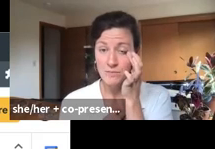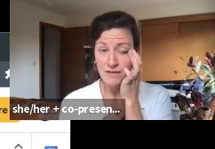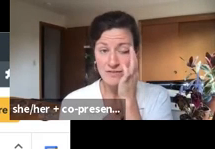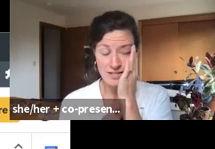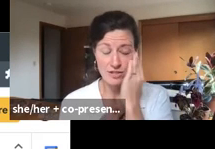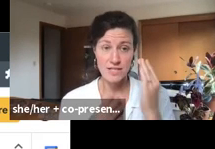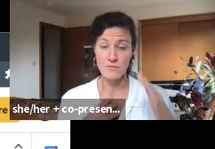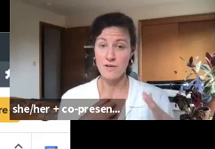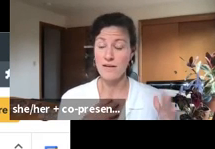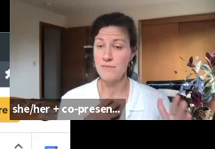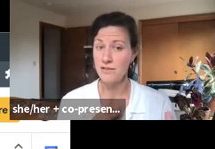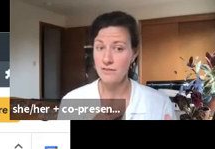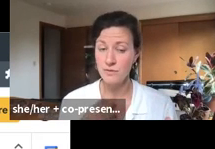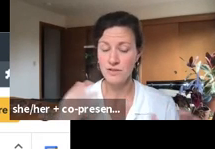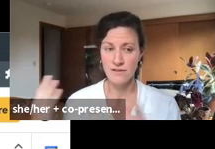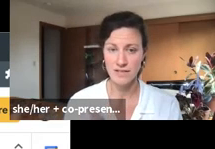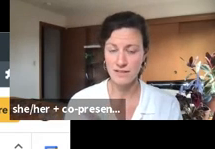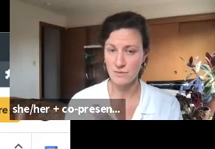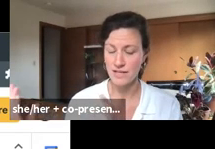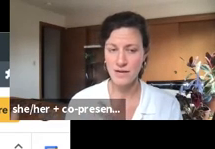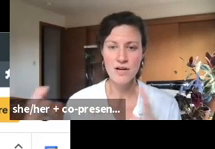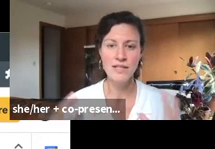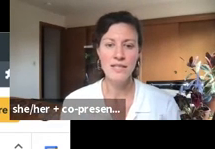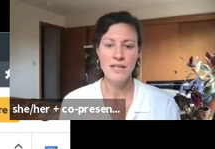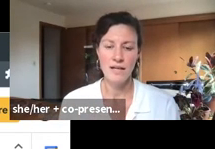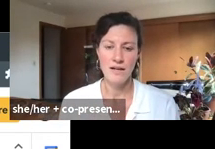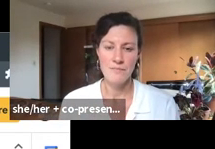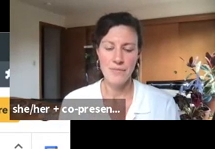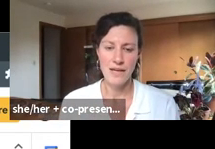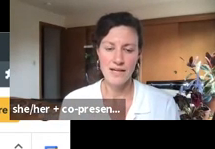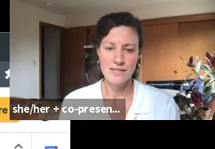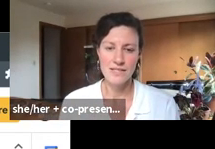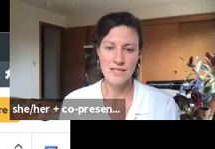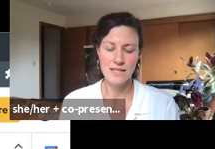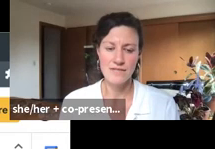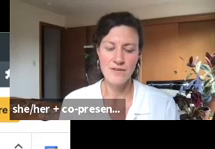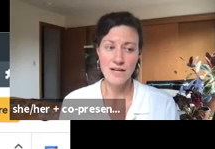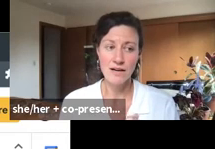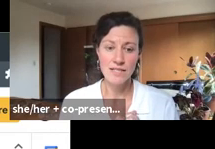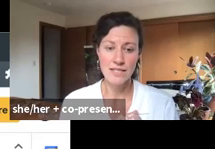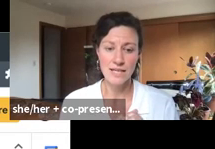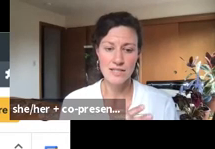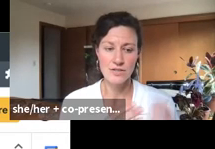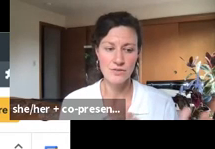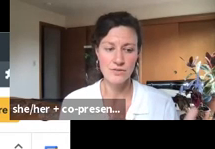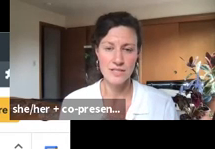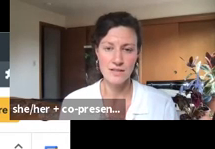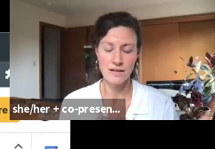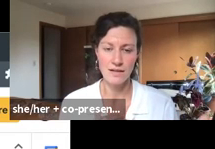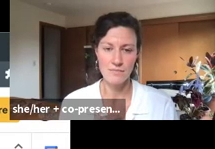and you know, I'm often in a situation where I'm the interviewer in front of a, you know, with a camera, and it's very hard to get